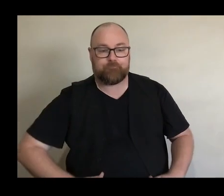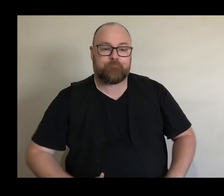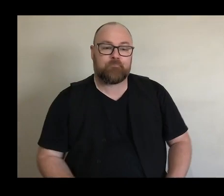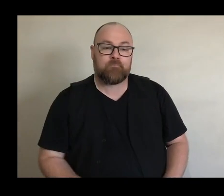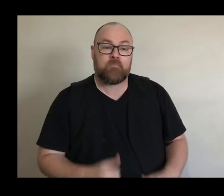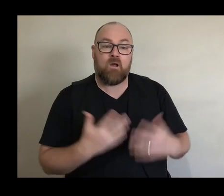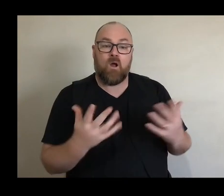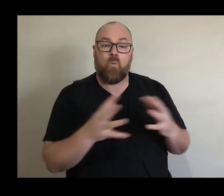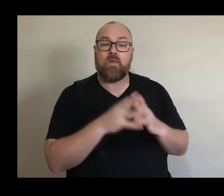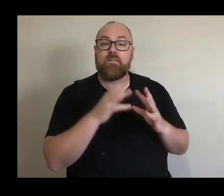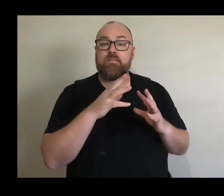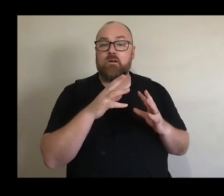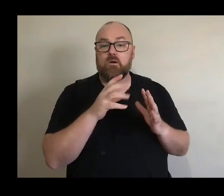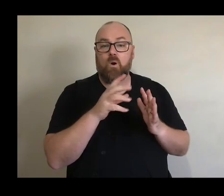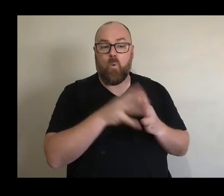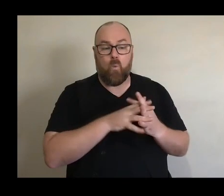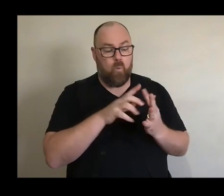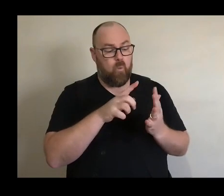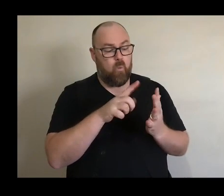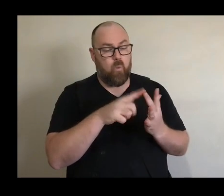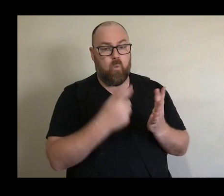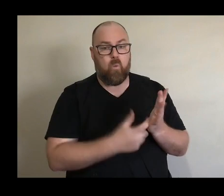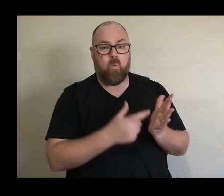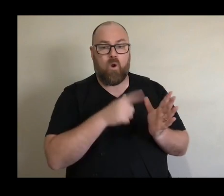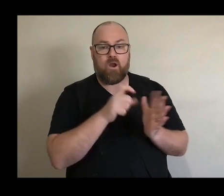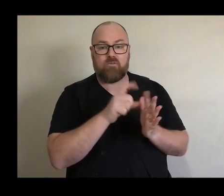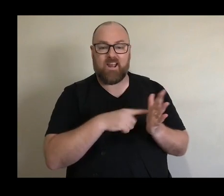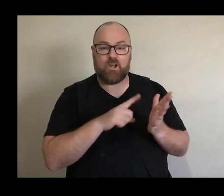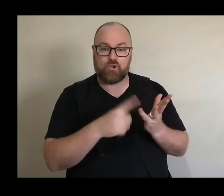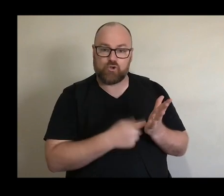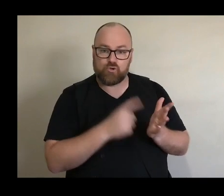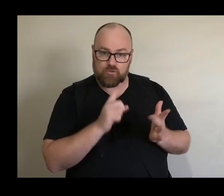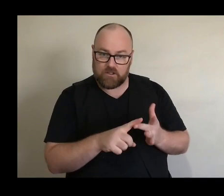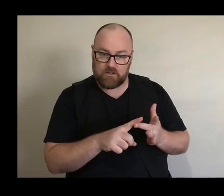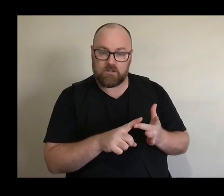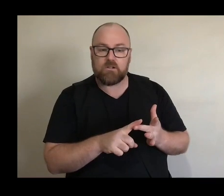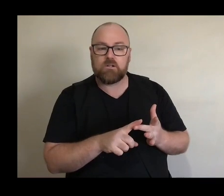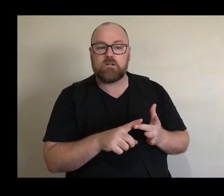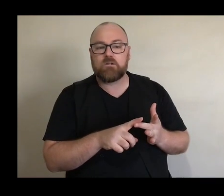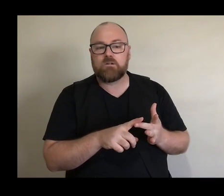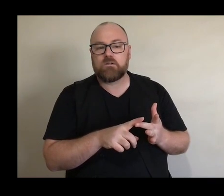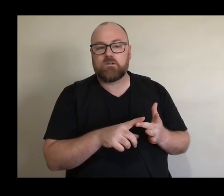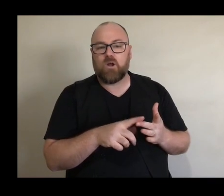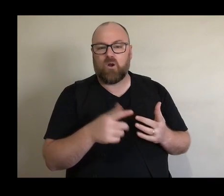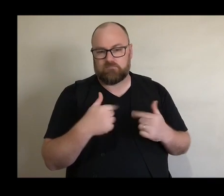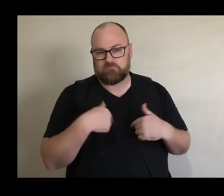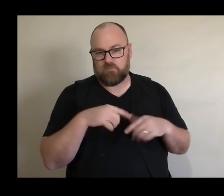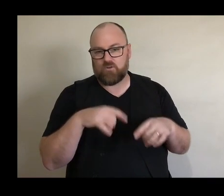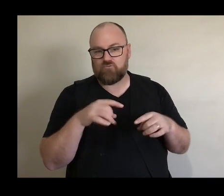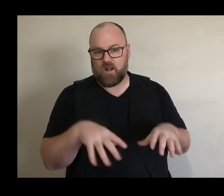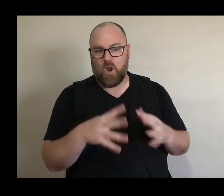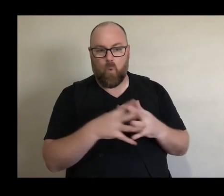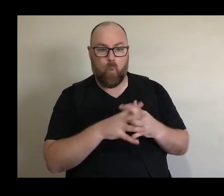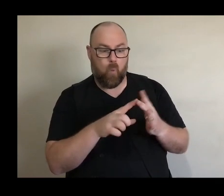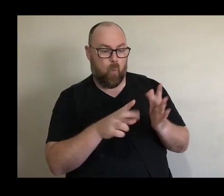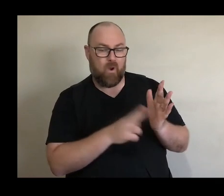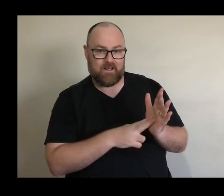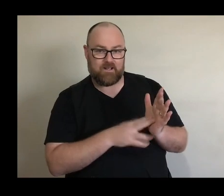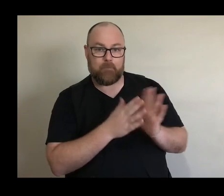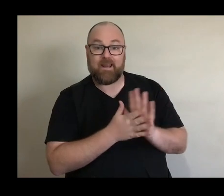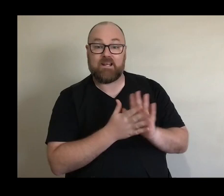languages within southeast of the continent we call Australia, the word win means fire.